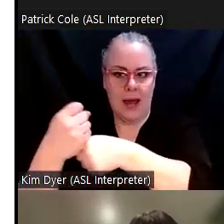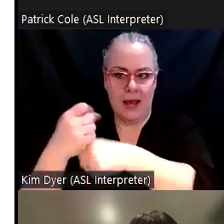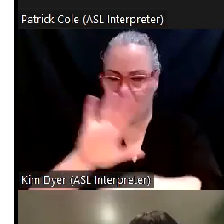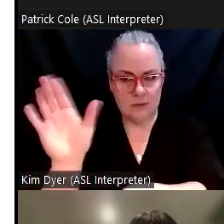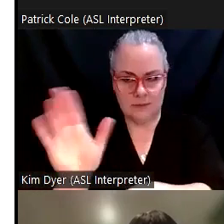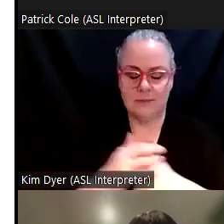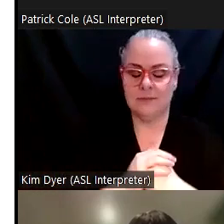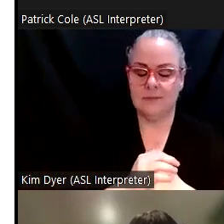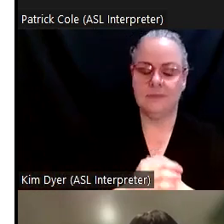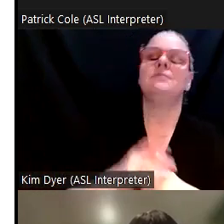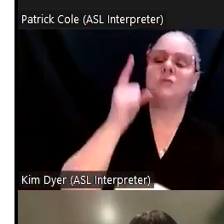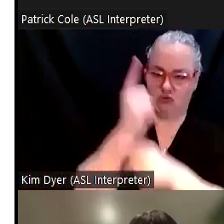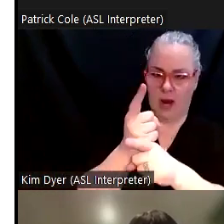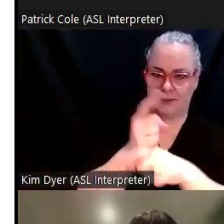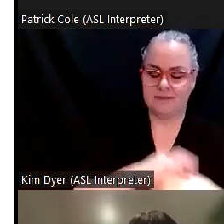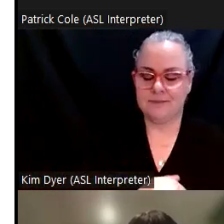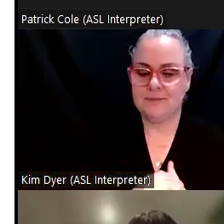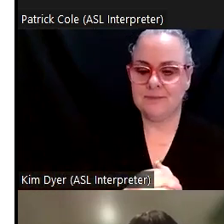right.